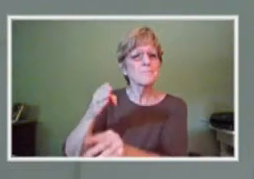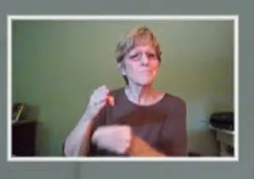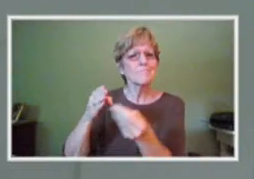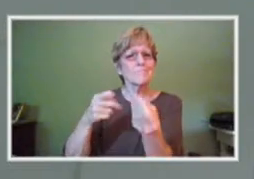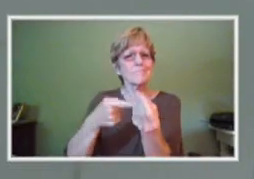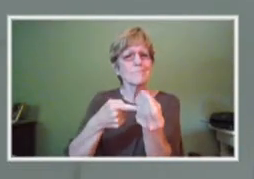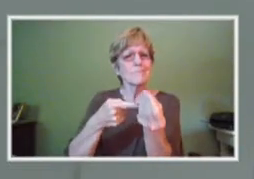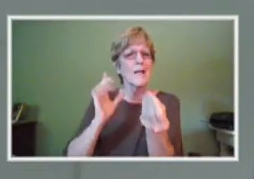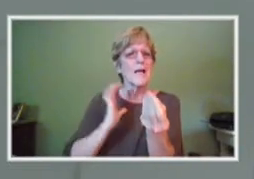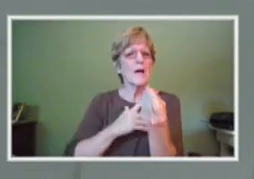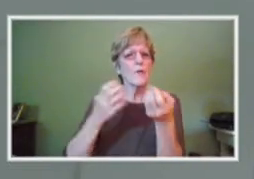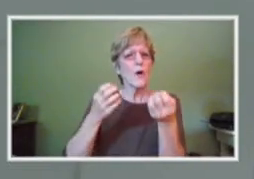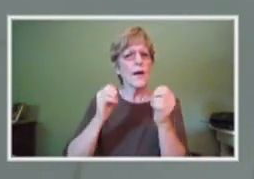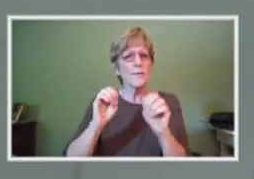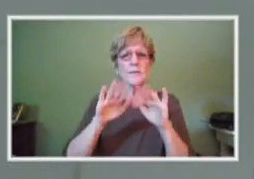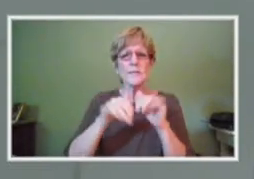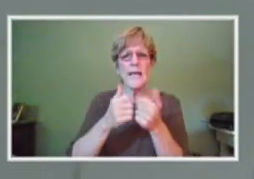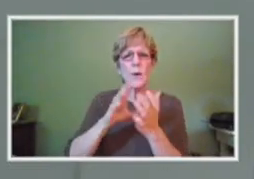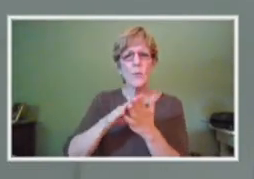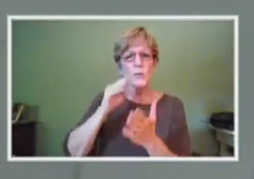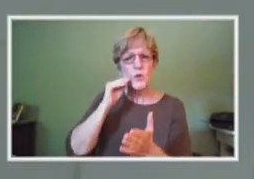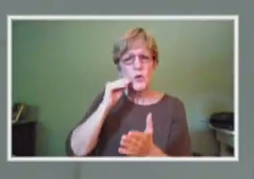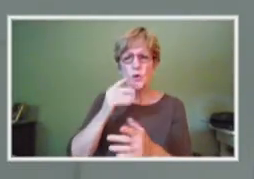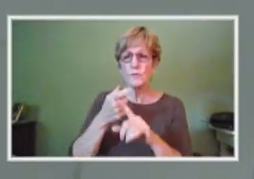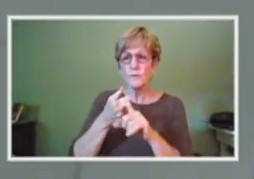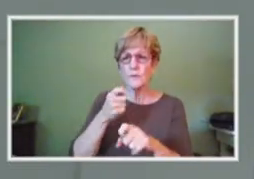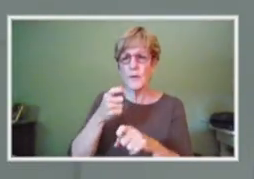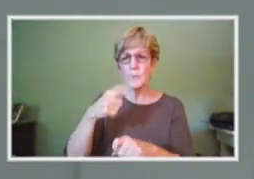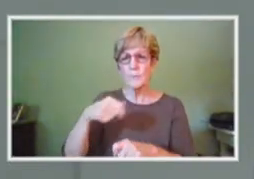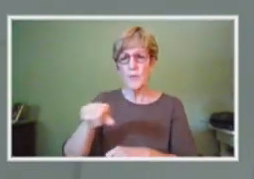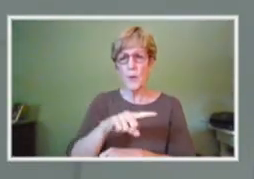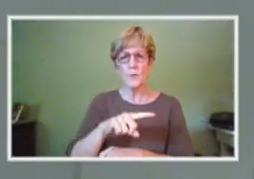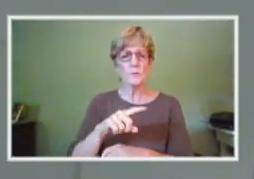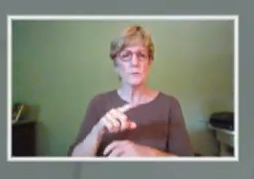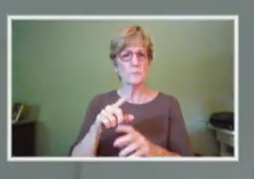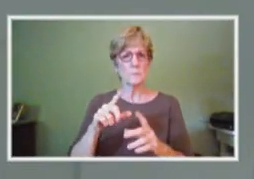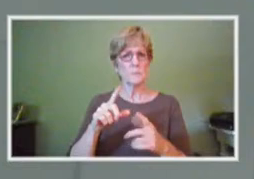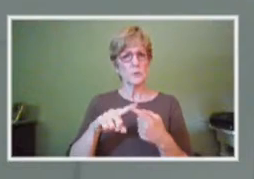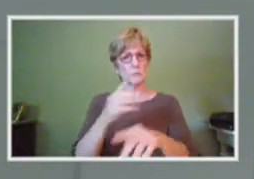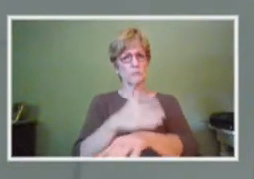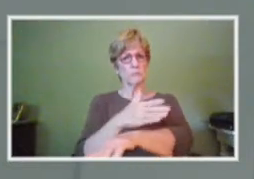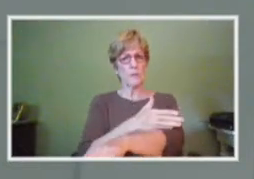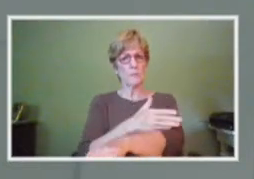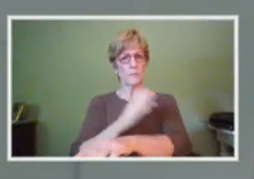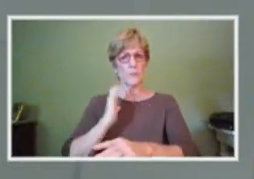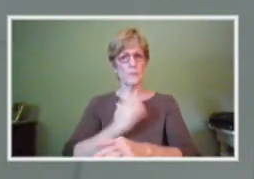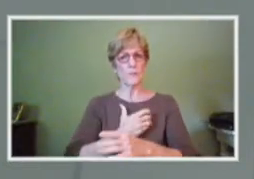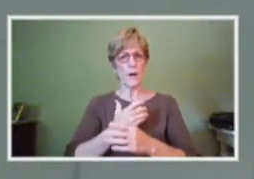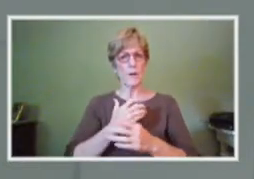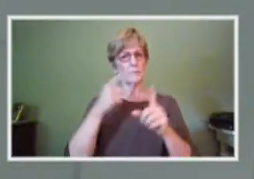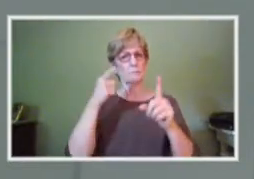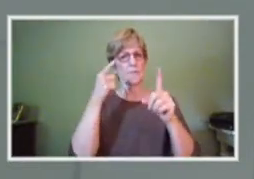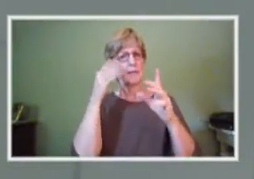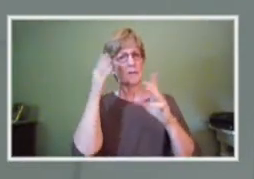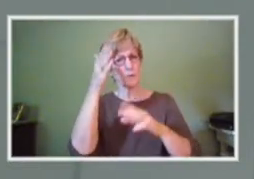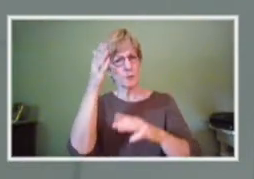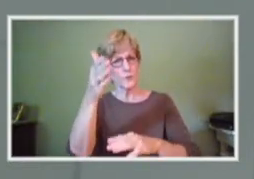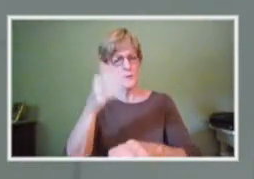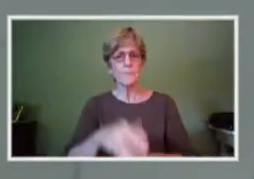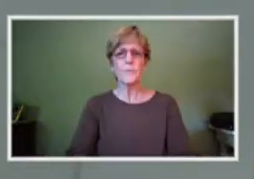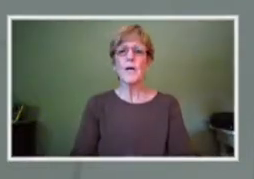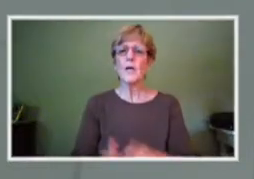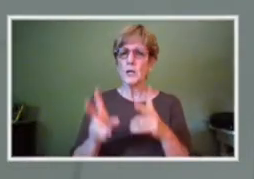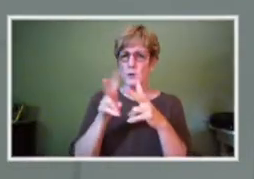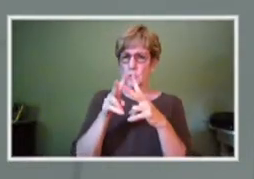efforts and how we learn from those outcomes to better our future efforts. I have two questions. I think the first one